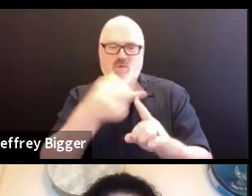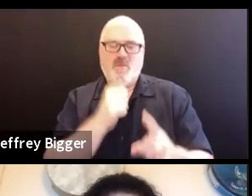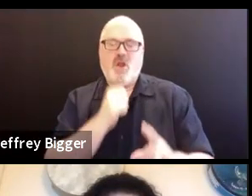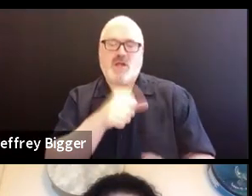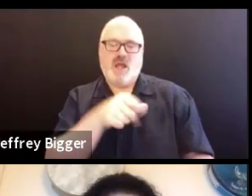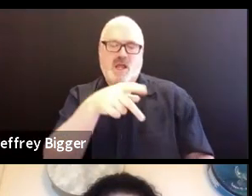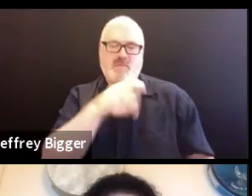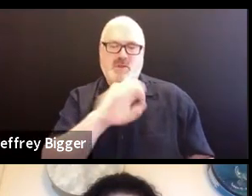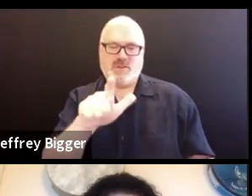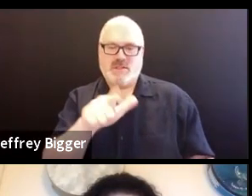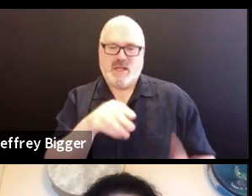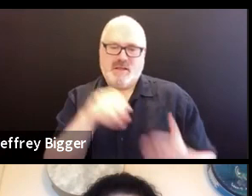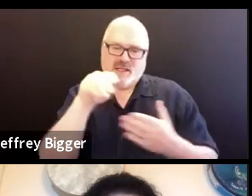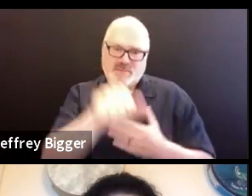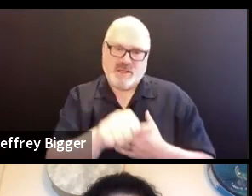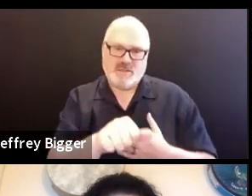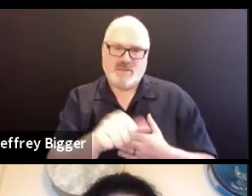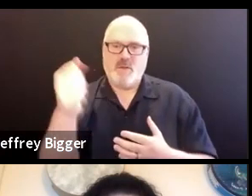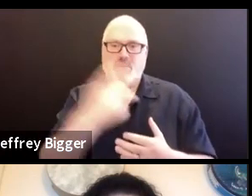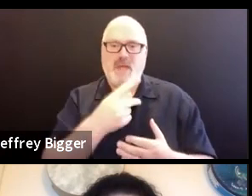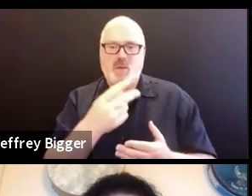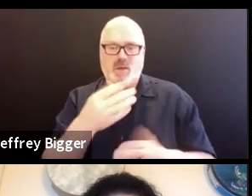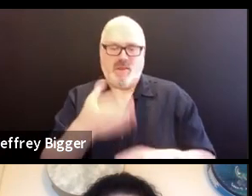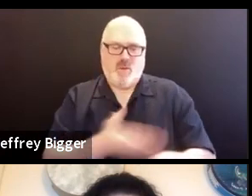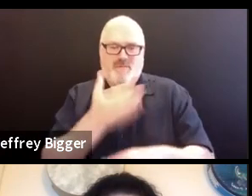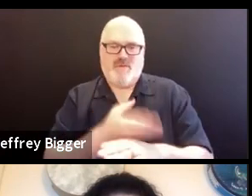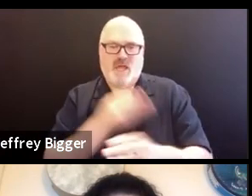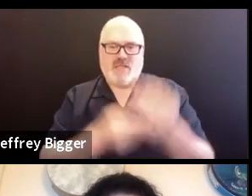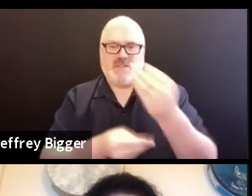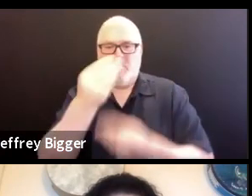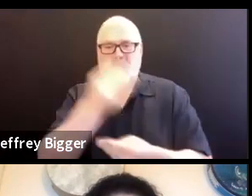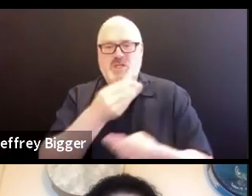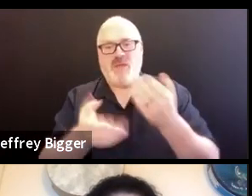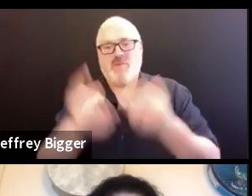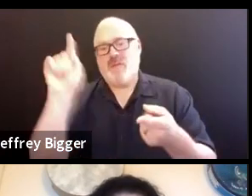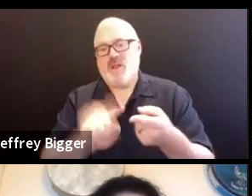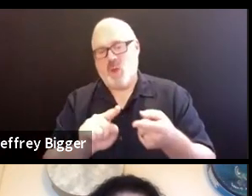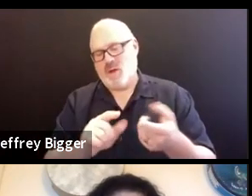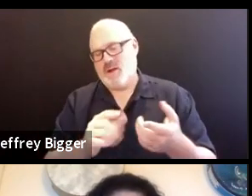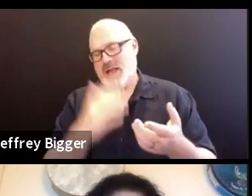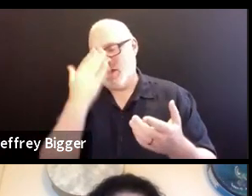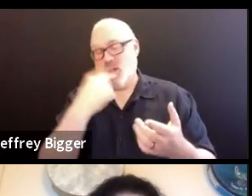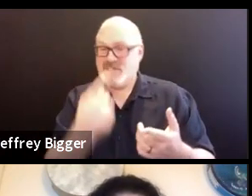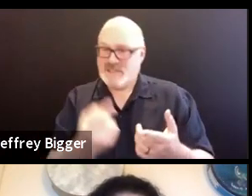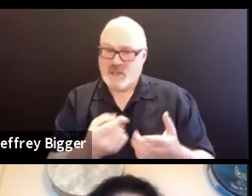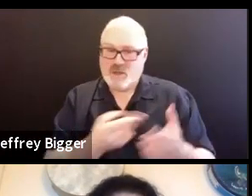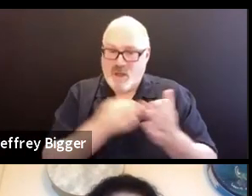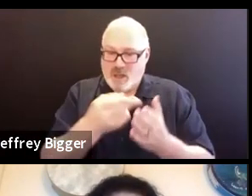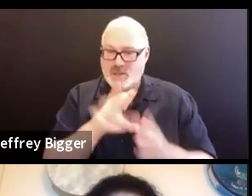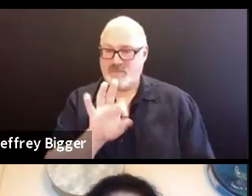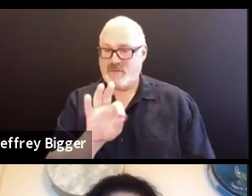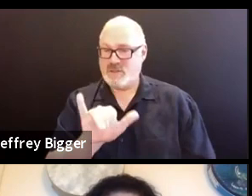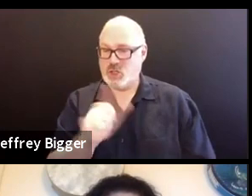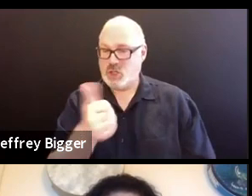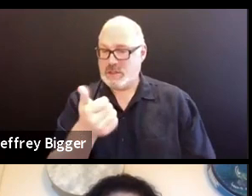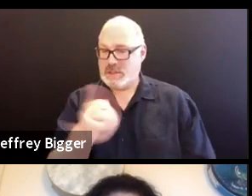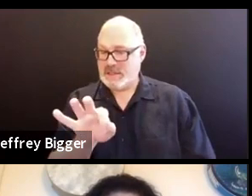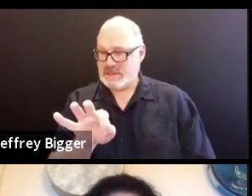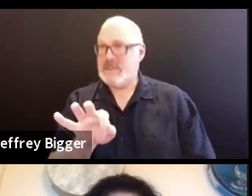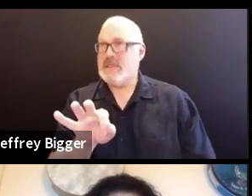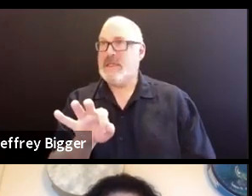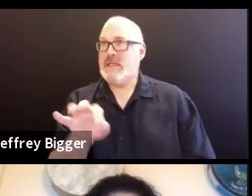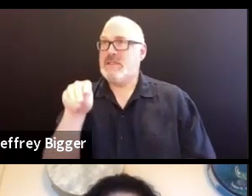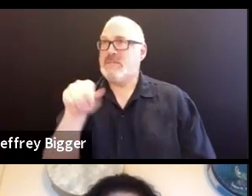So when we come back with a revised budget, it could be lower than that. I can tell you that in fiscal year 19, we spent